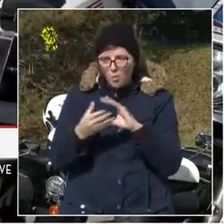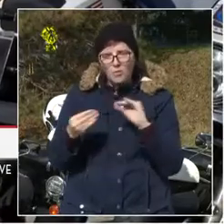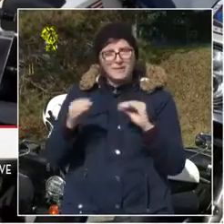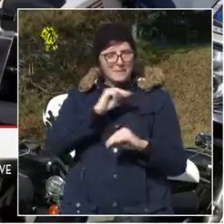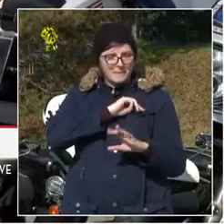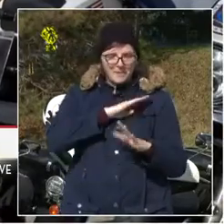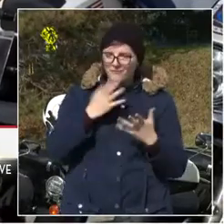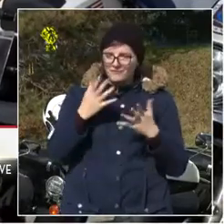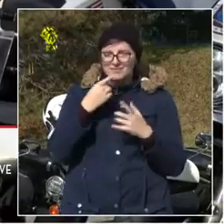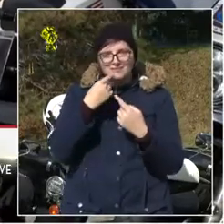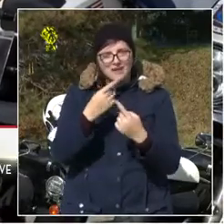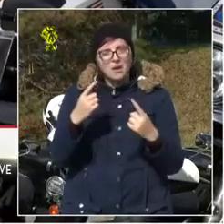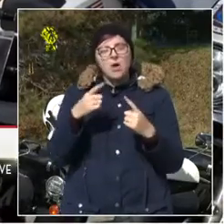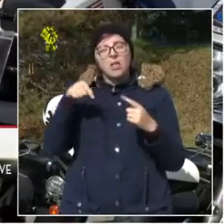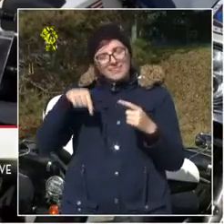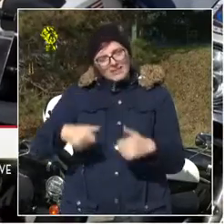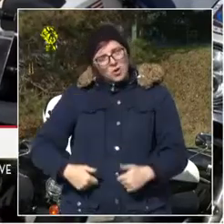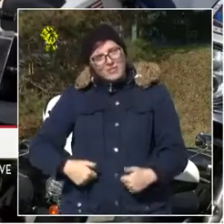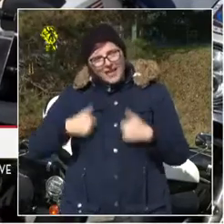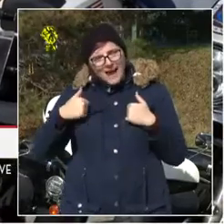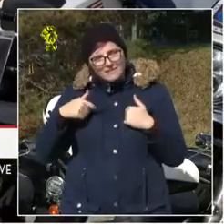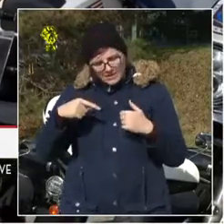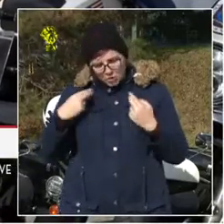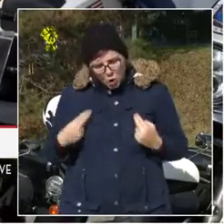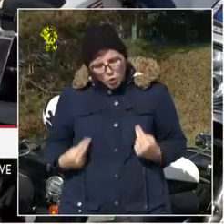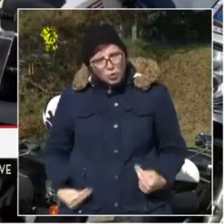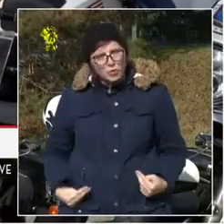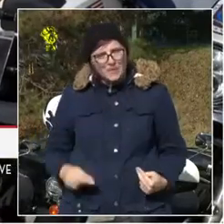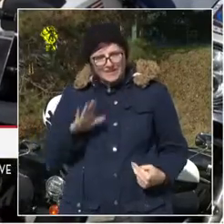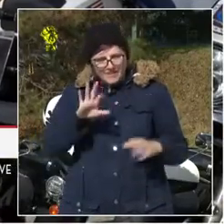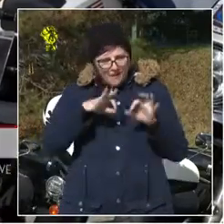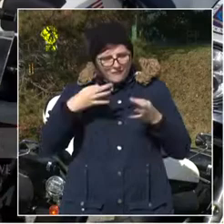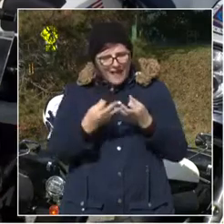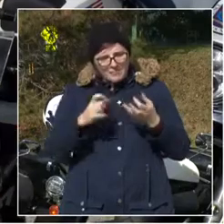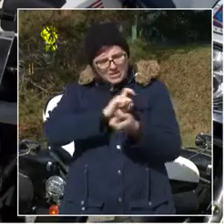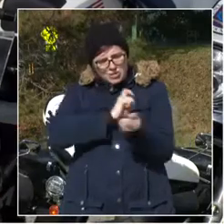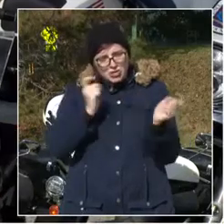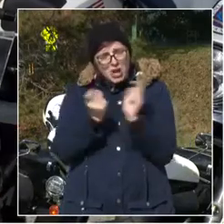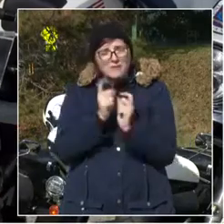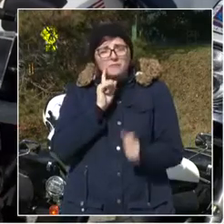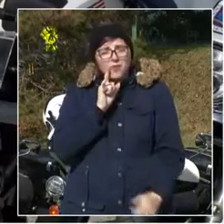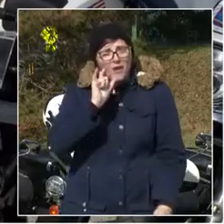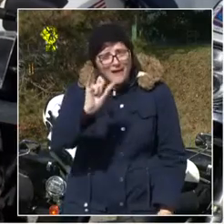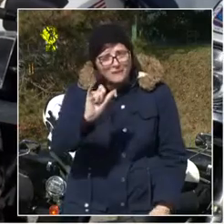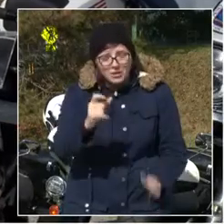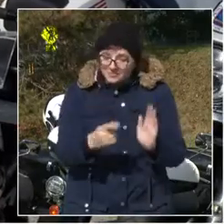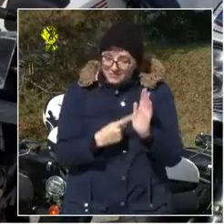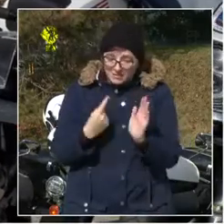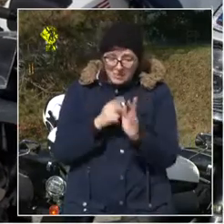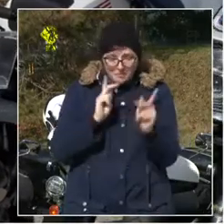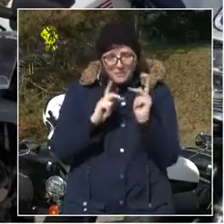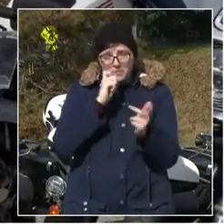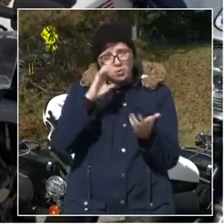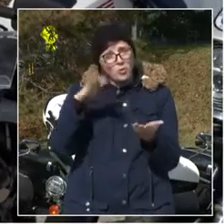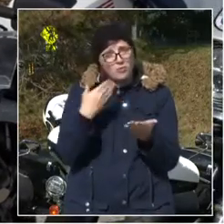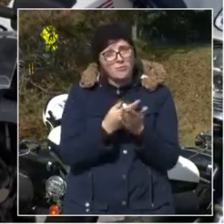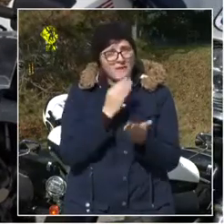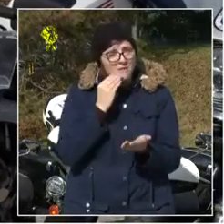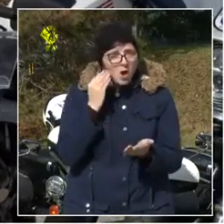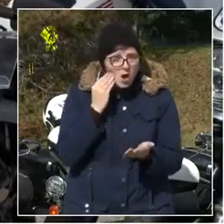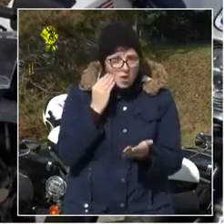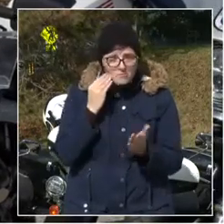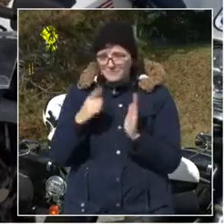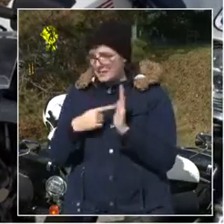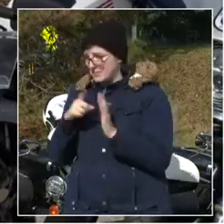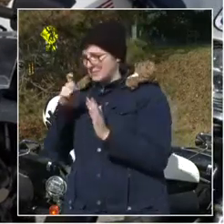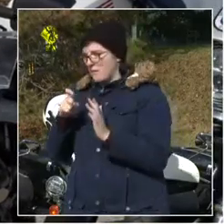are lives, these are human beings, these are families that are changed forever. In some cases, folks don't come home. In other cases, they have to